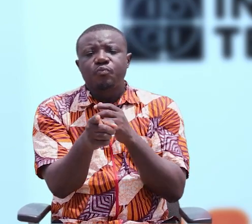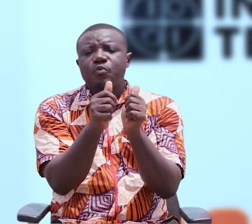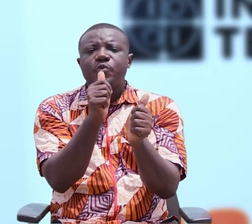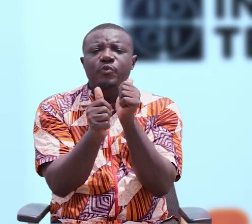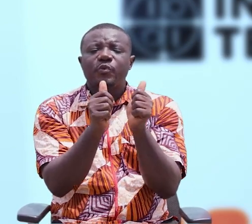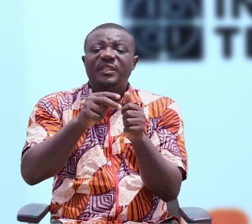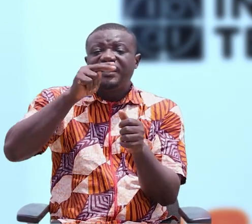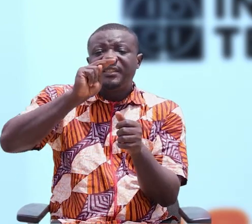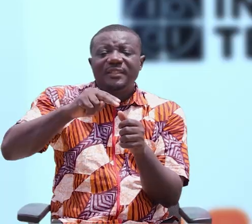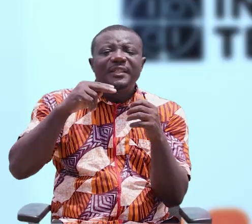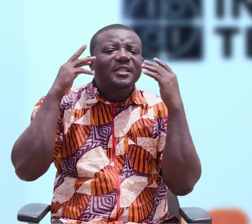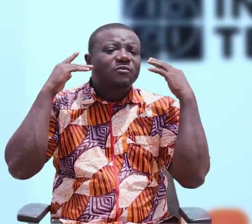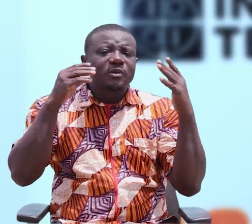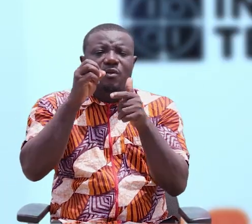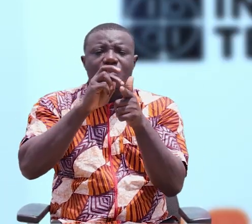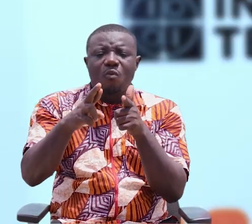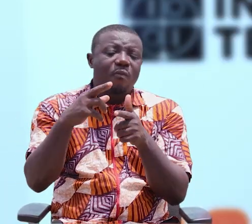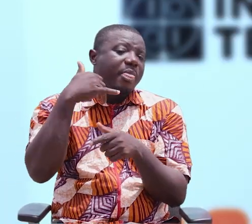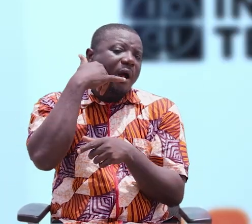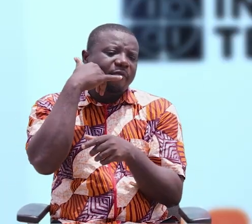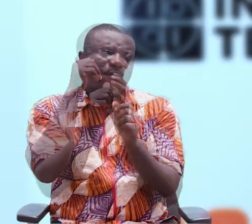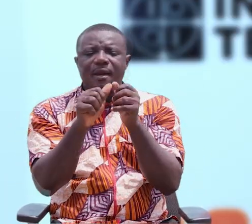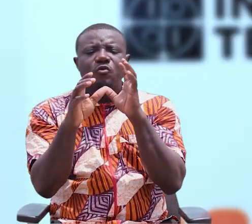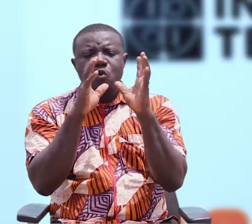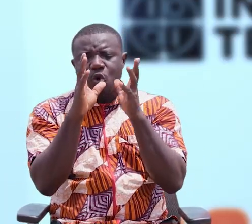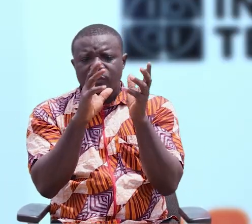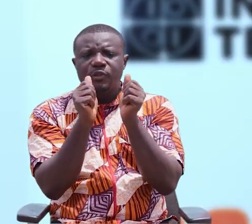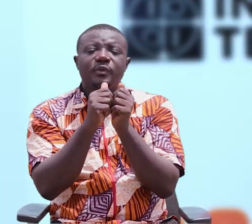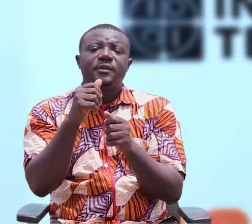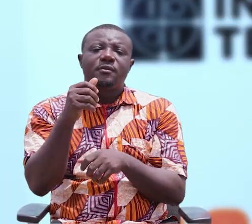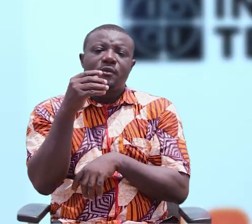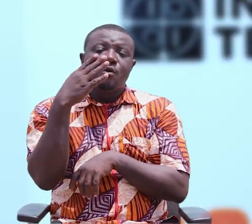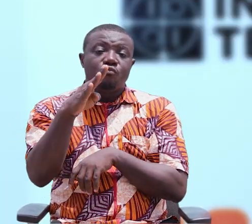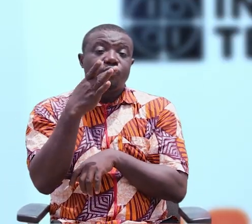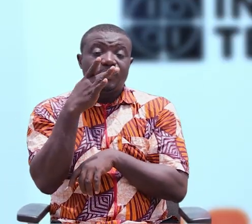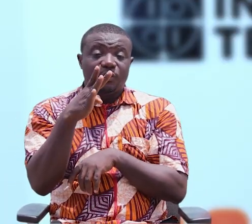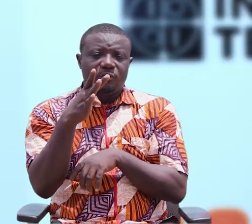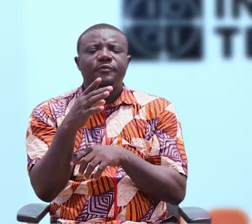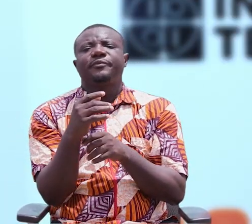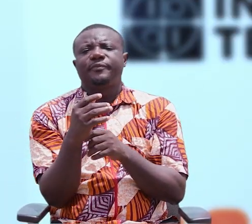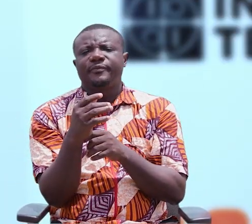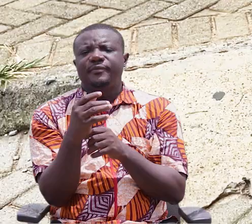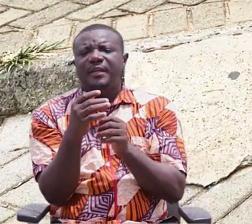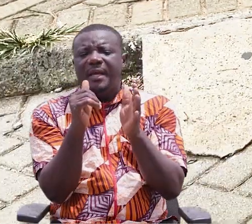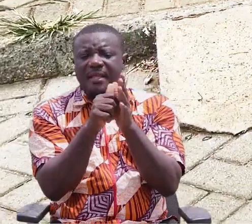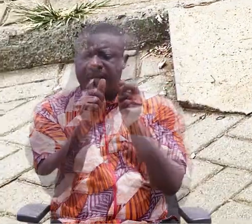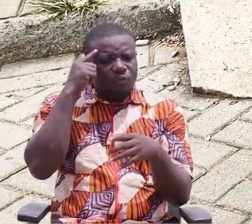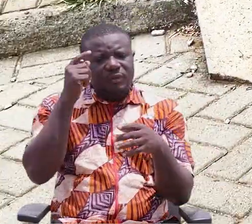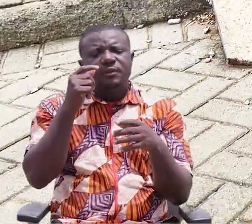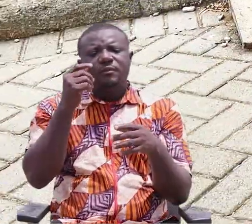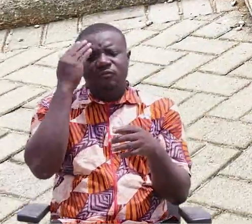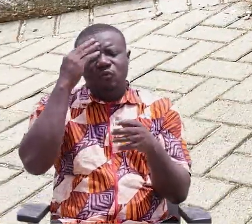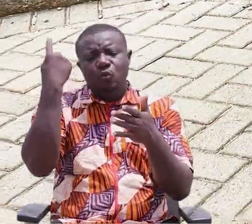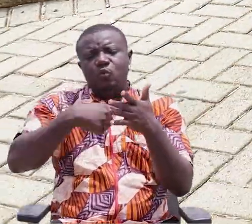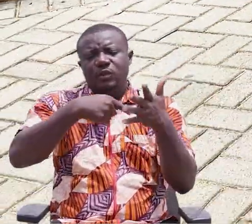through the speaker which is attached to the device or through the phone, and it communicate to the person through Bluetooth or through the speaker. So it